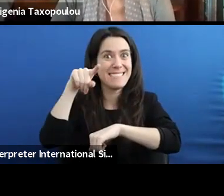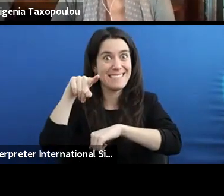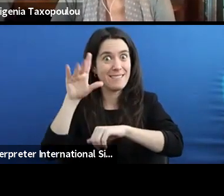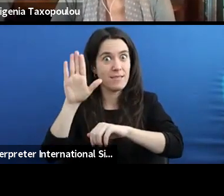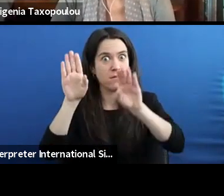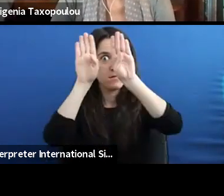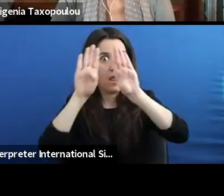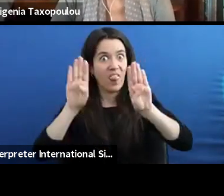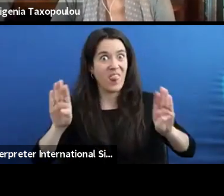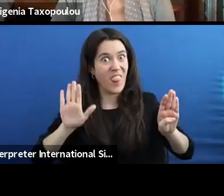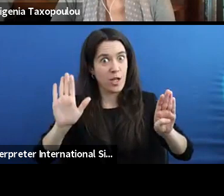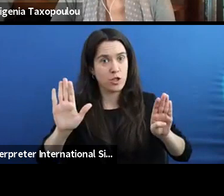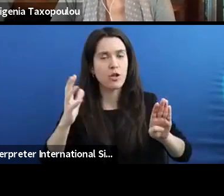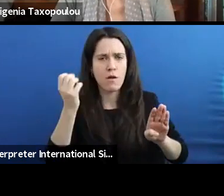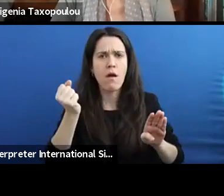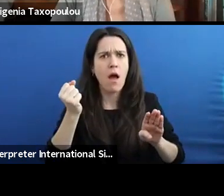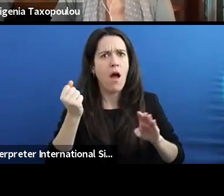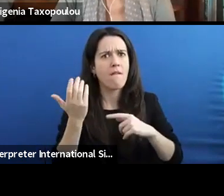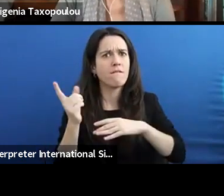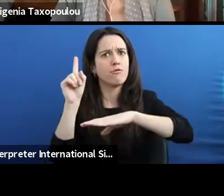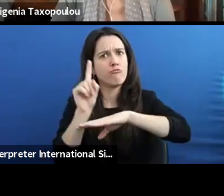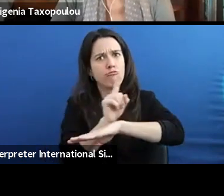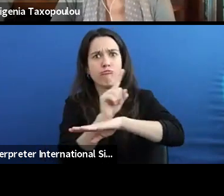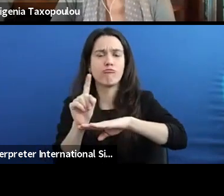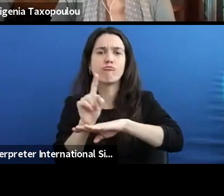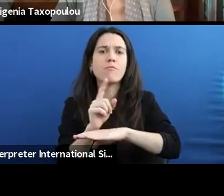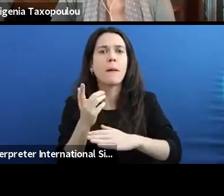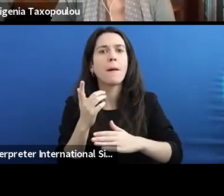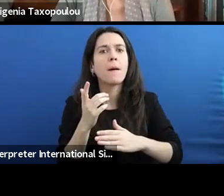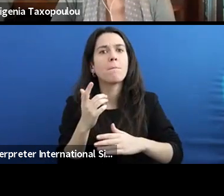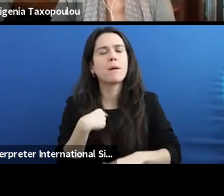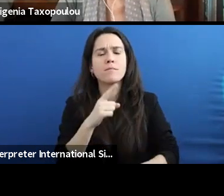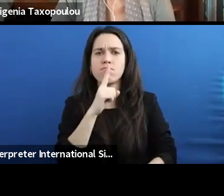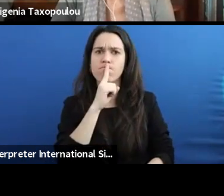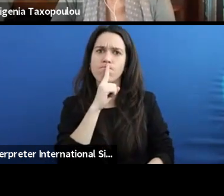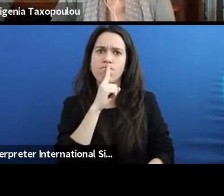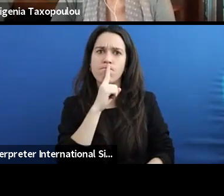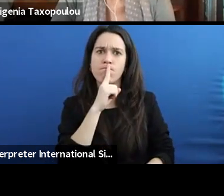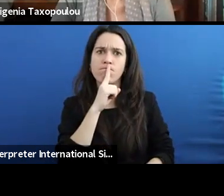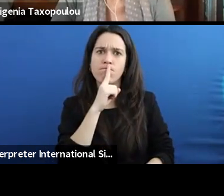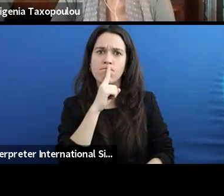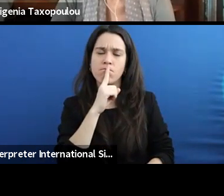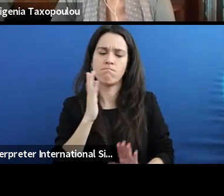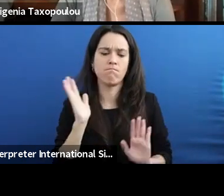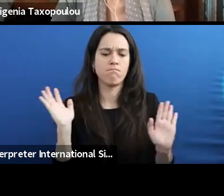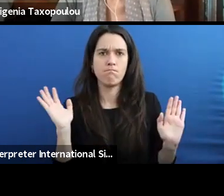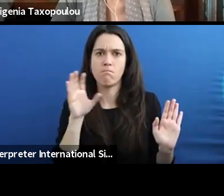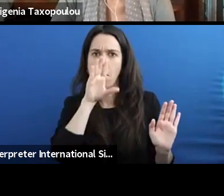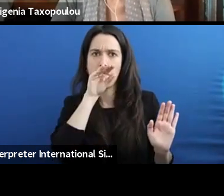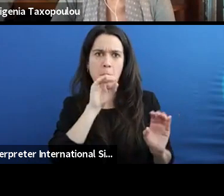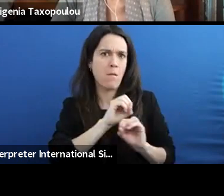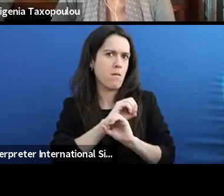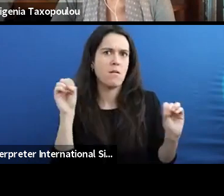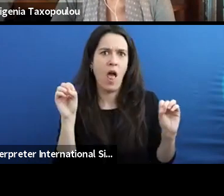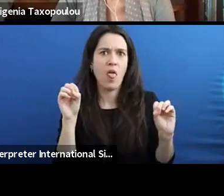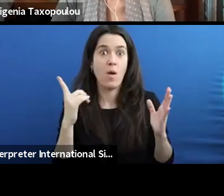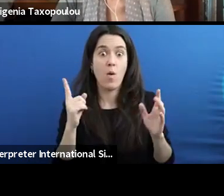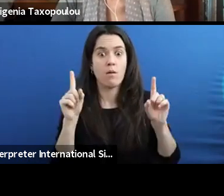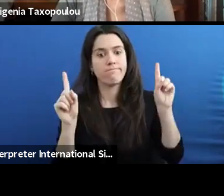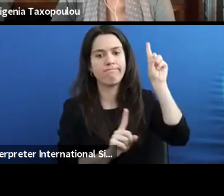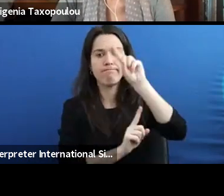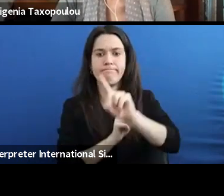experience of those who have become speechless, fallen silent in their production imagination. The group deals with